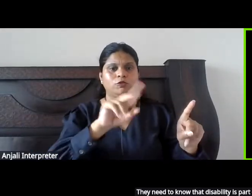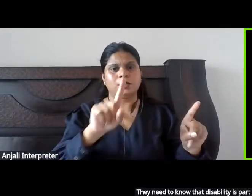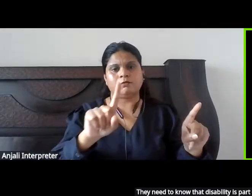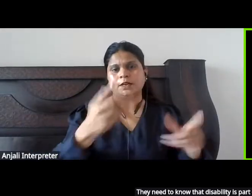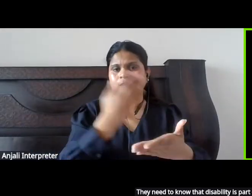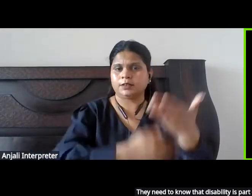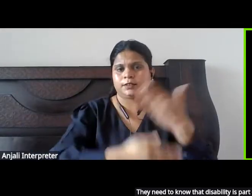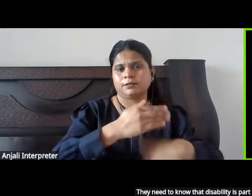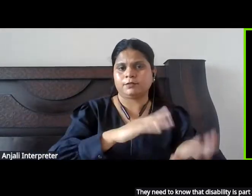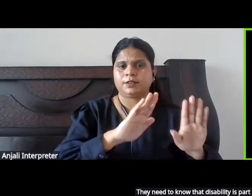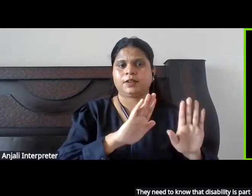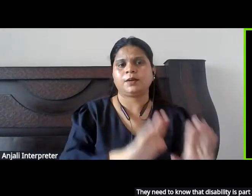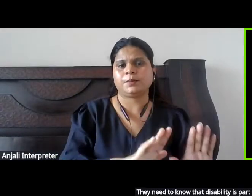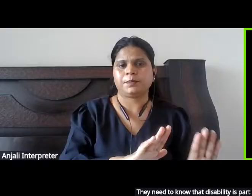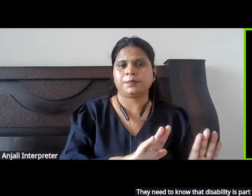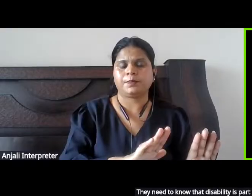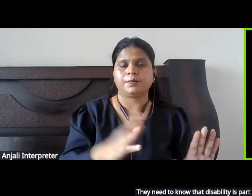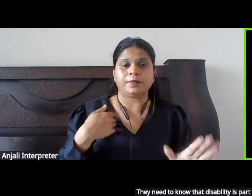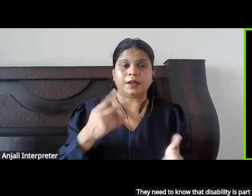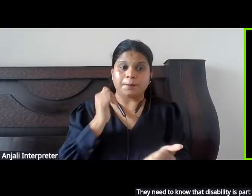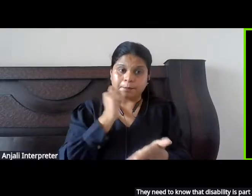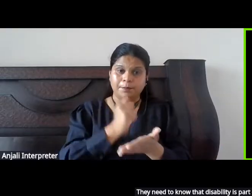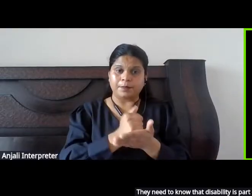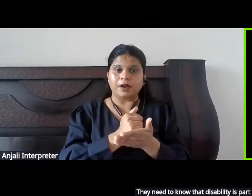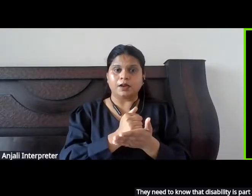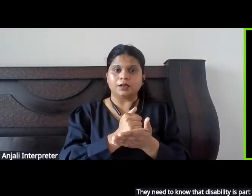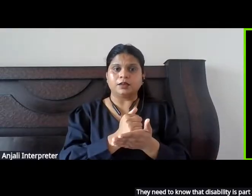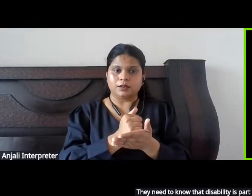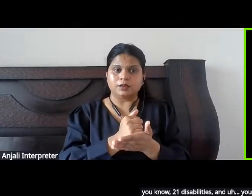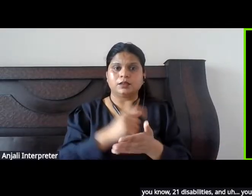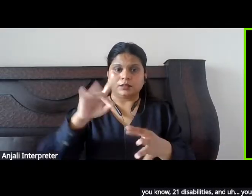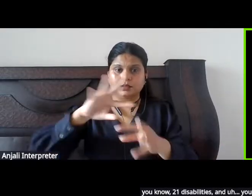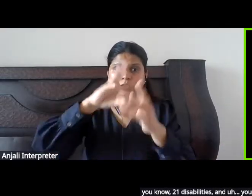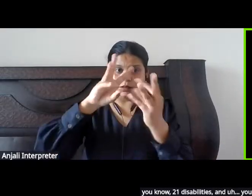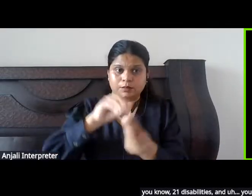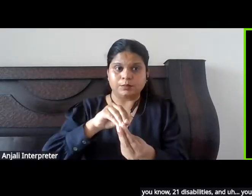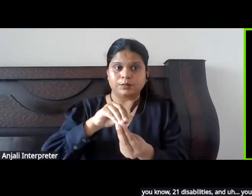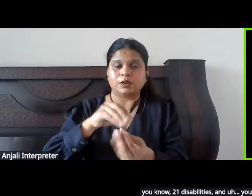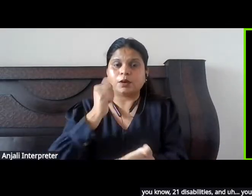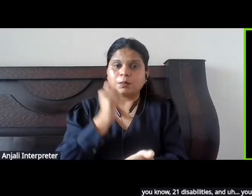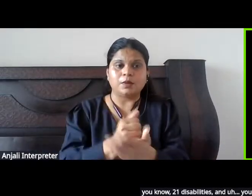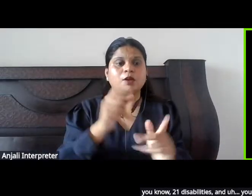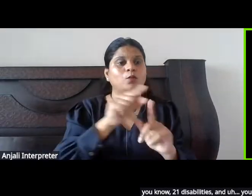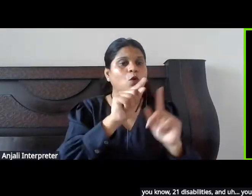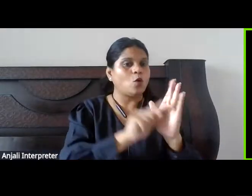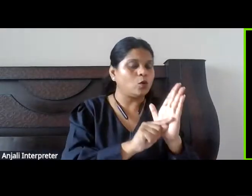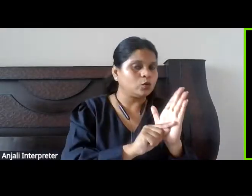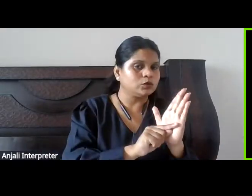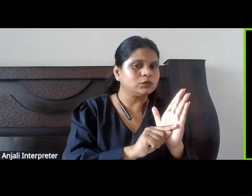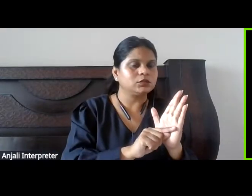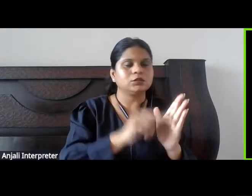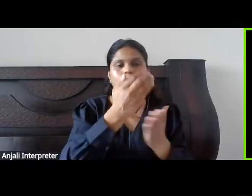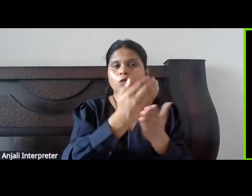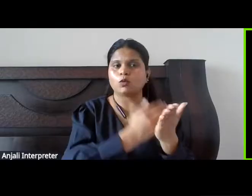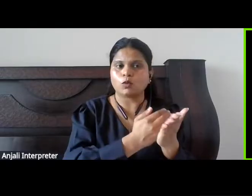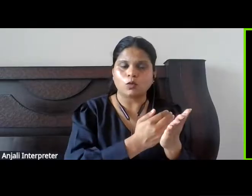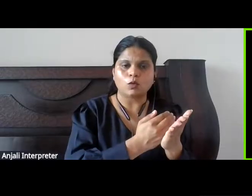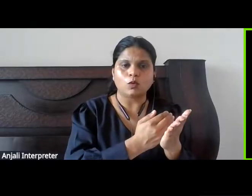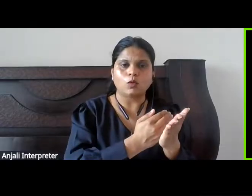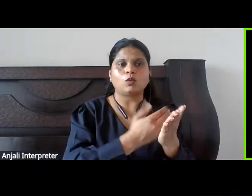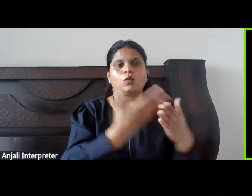and we need to give the right numbers so that policies, programs can be framed for